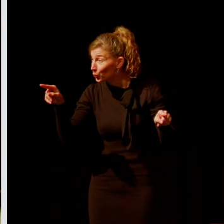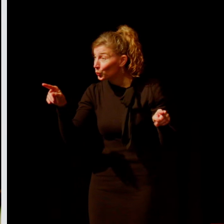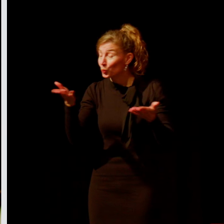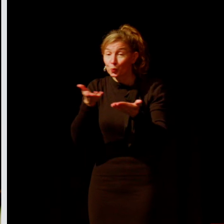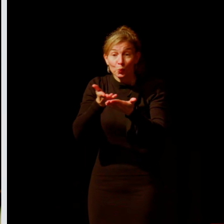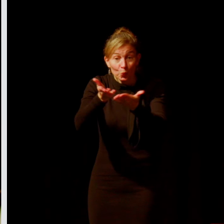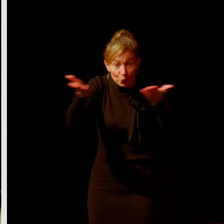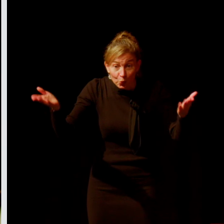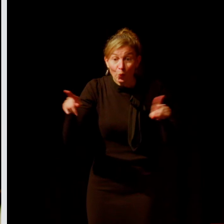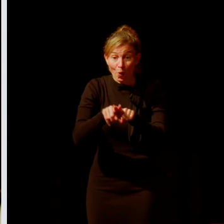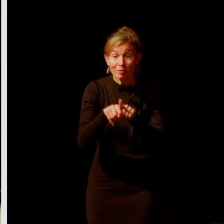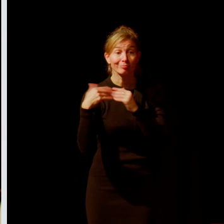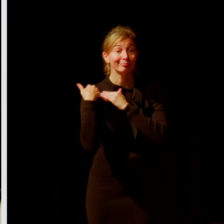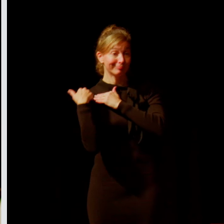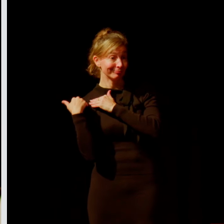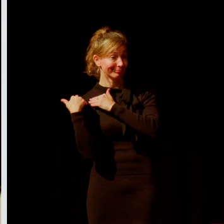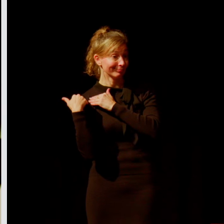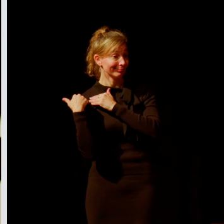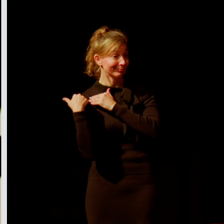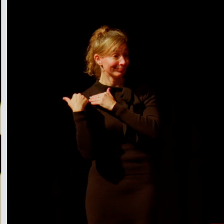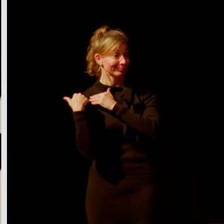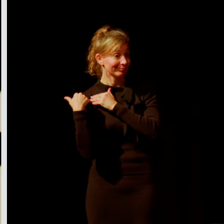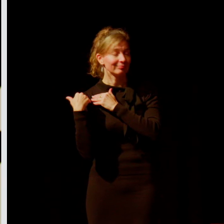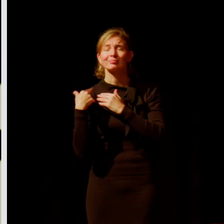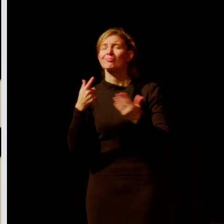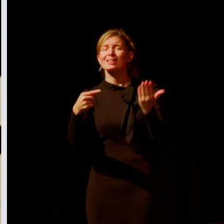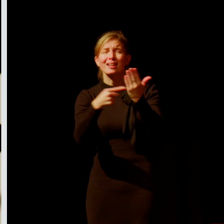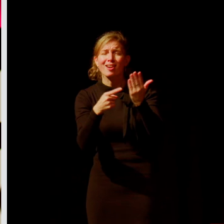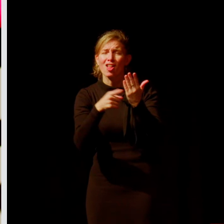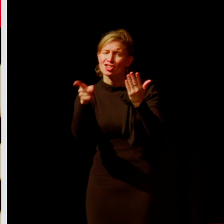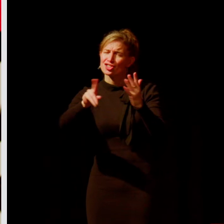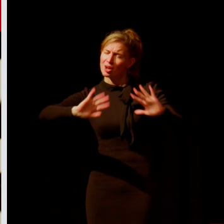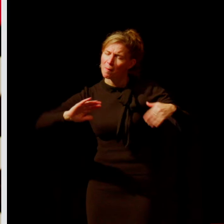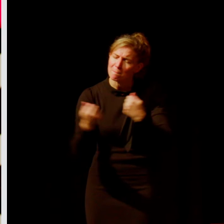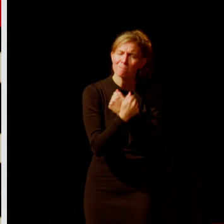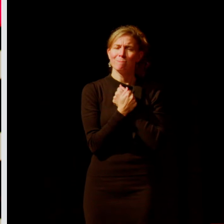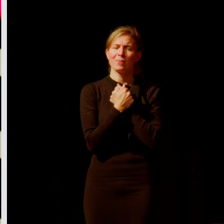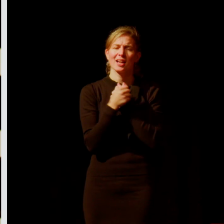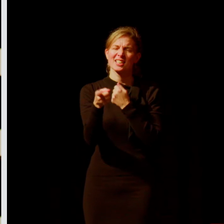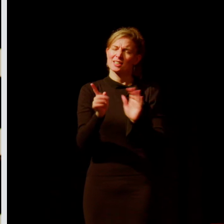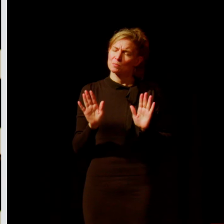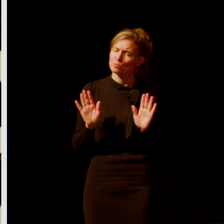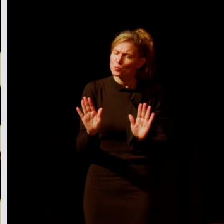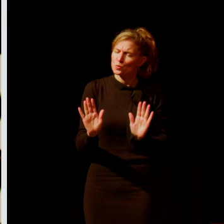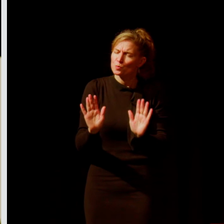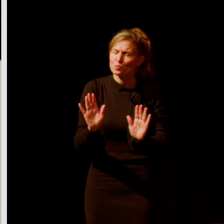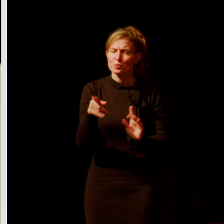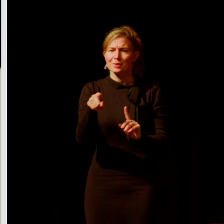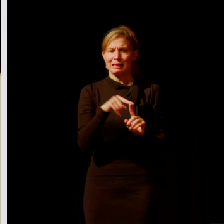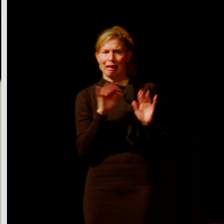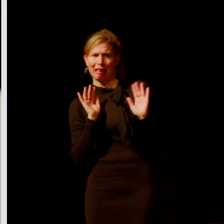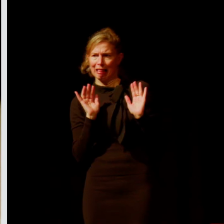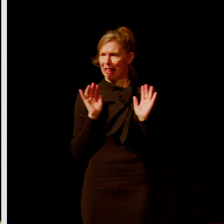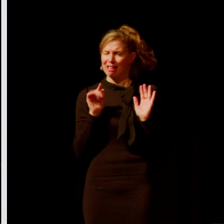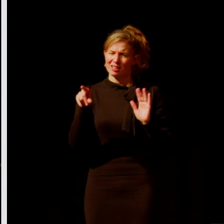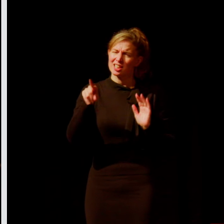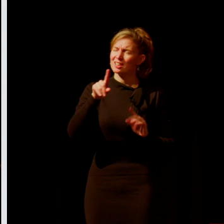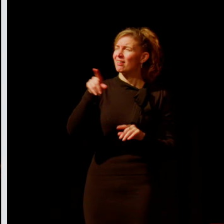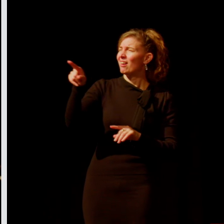got a role to play too. Embrace technology, push for change, challenge the status